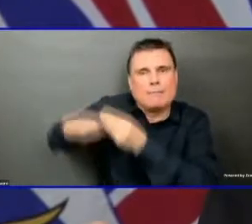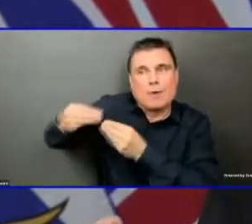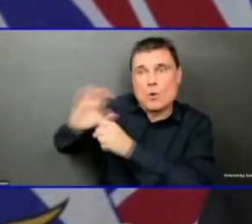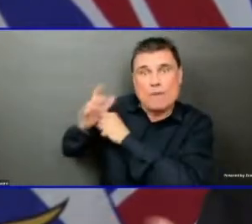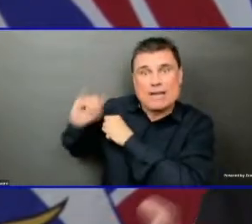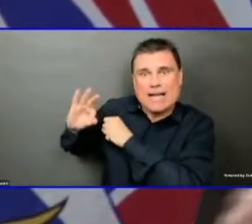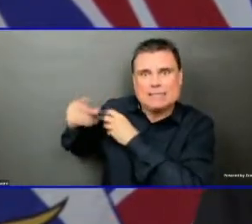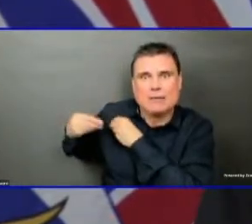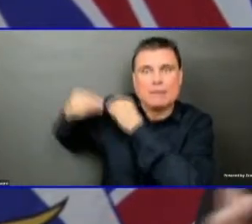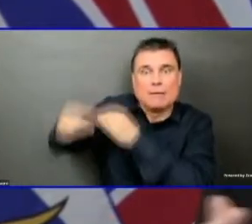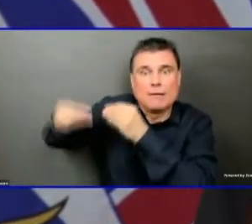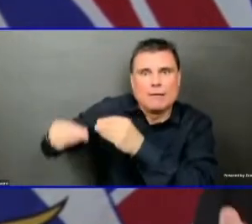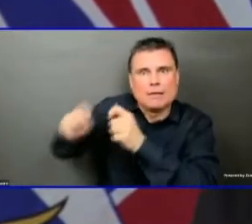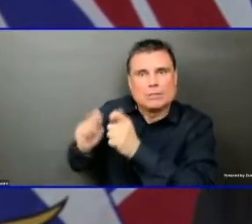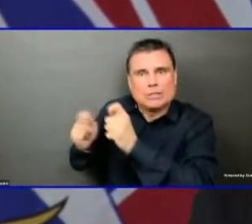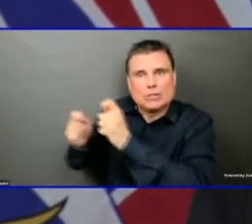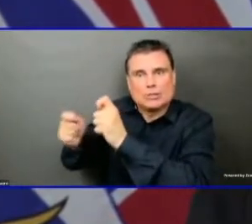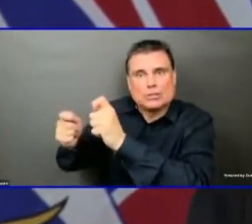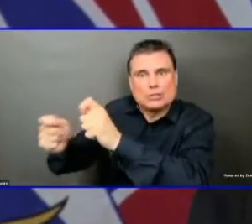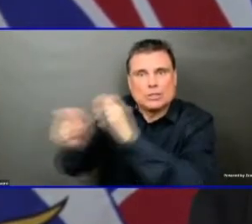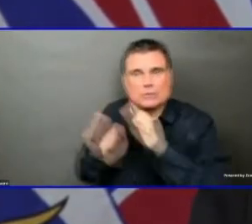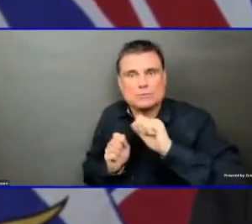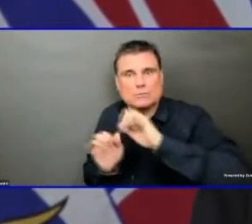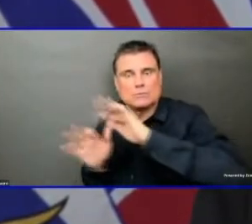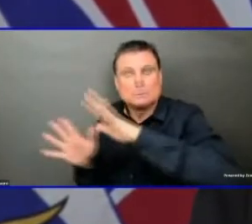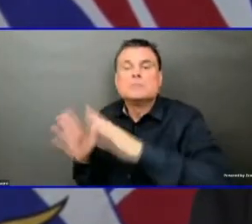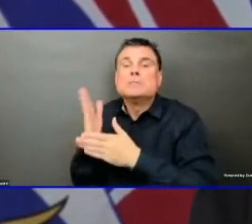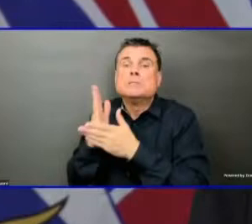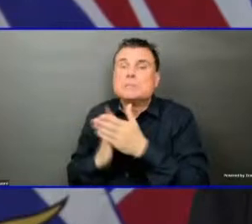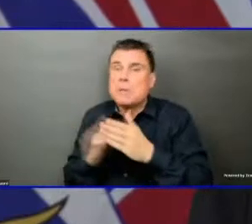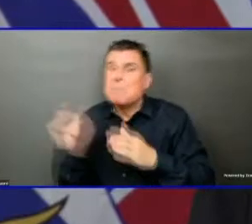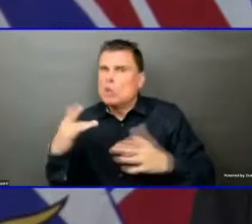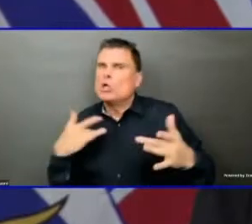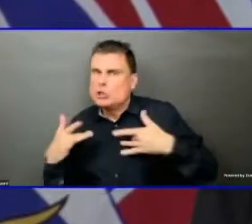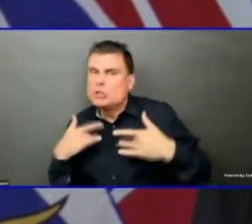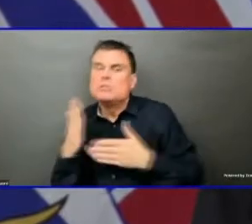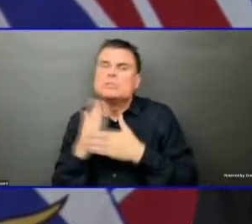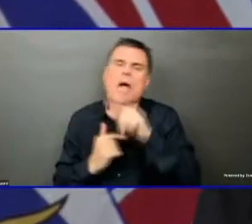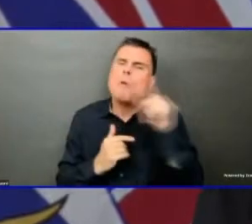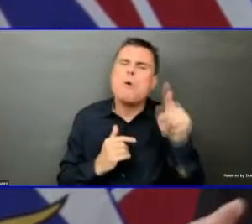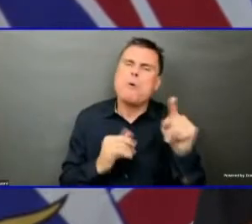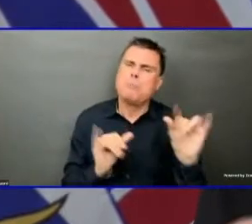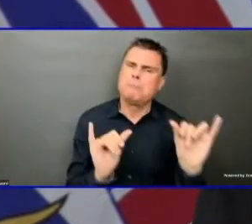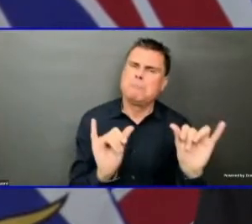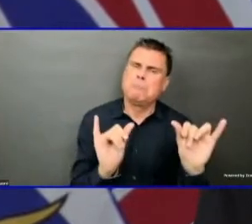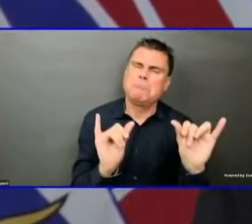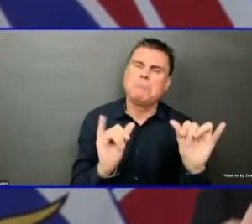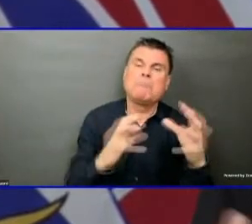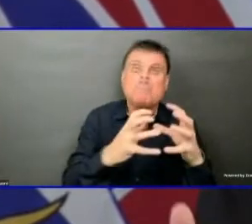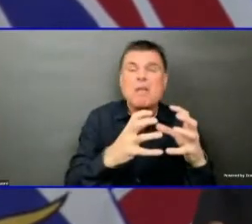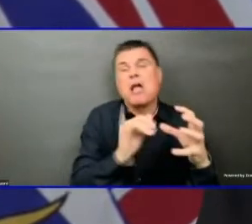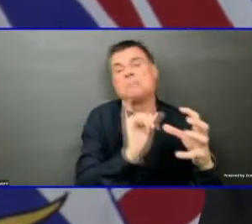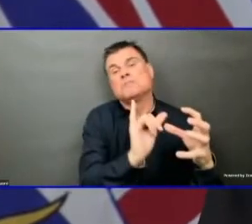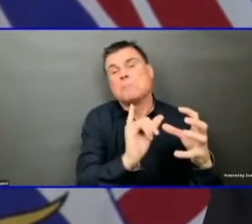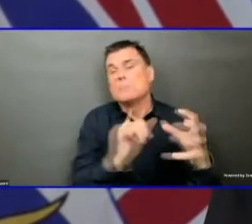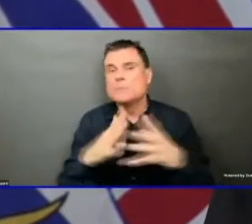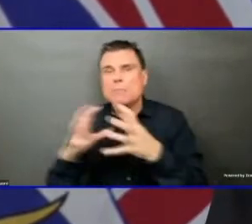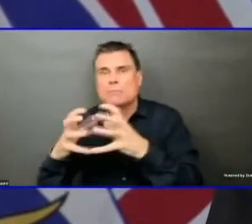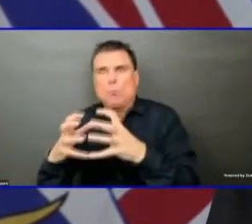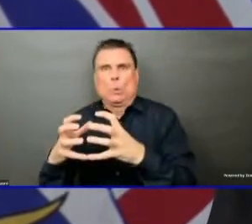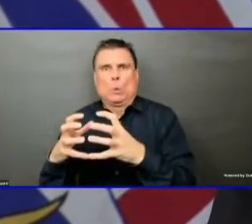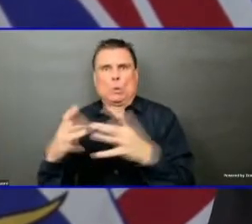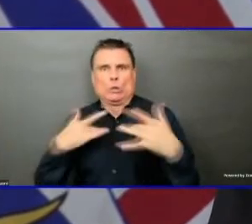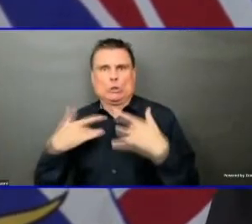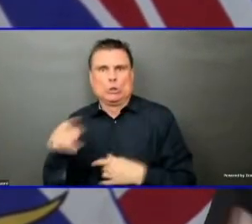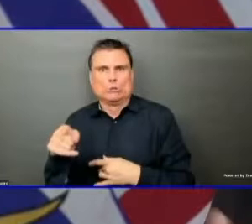of concern. So the one from LA is still being analyzed by our lab colleagues about whether it does confer